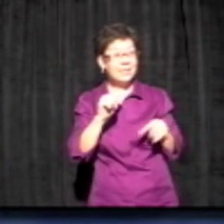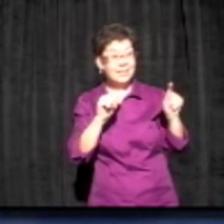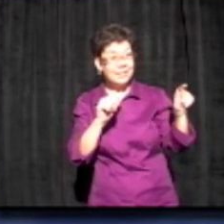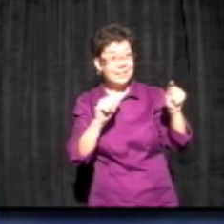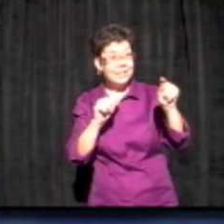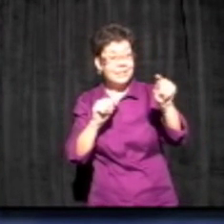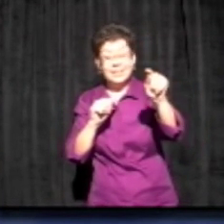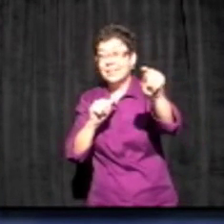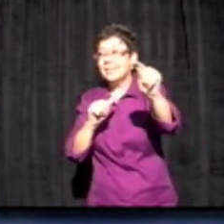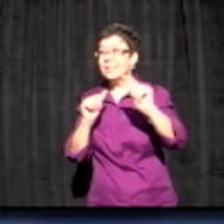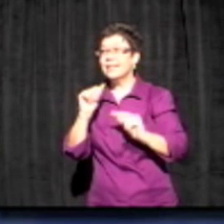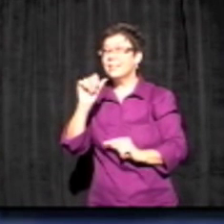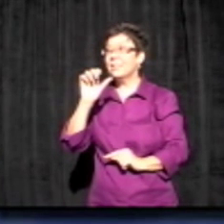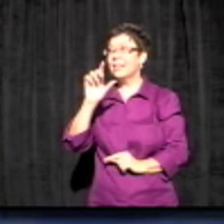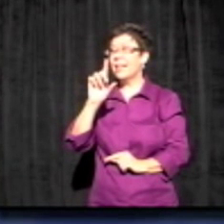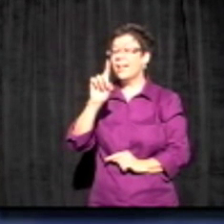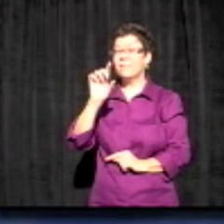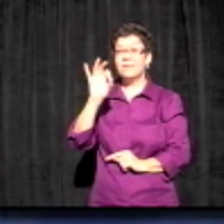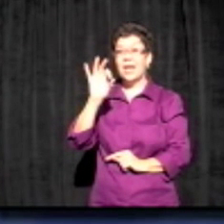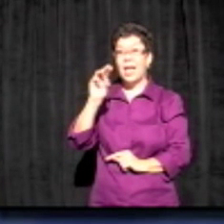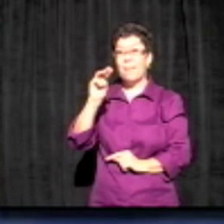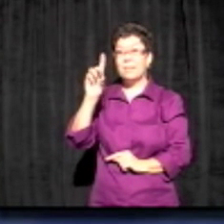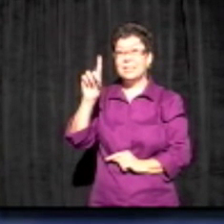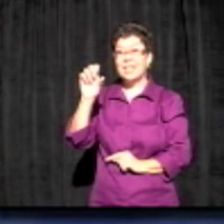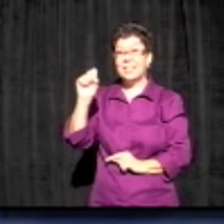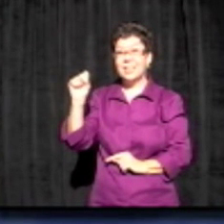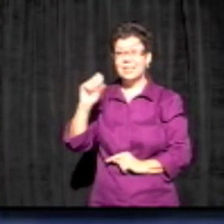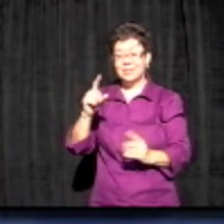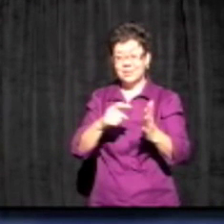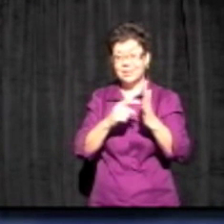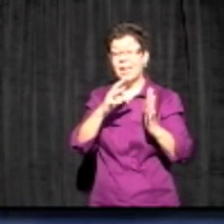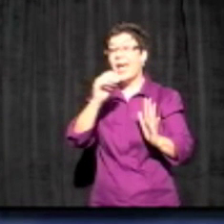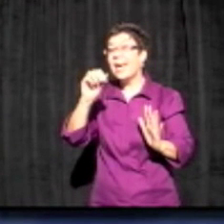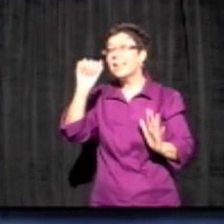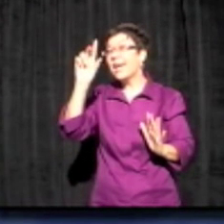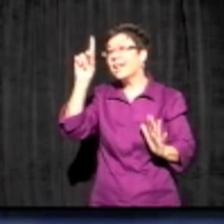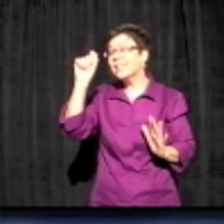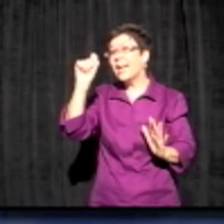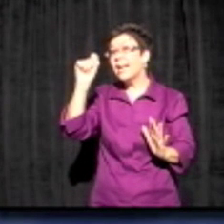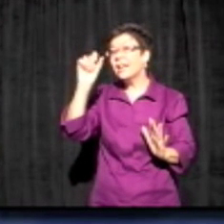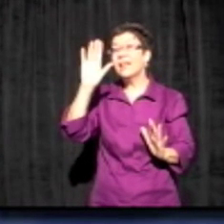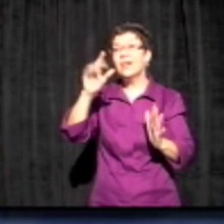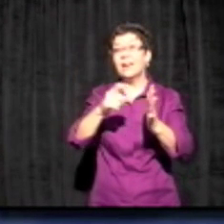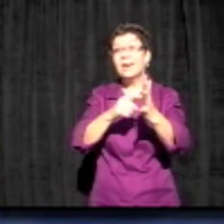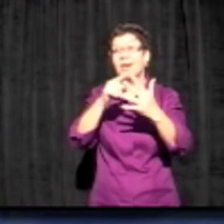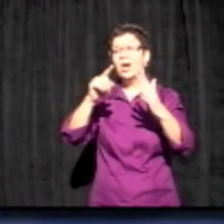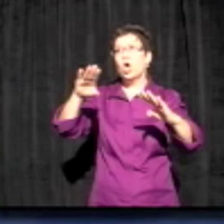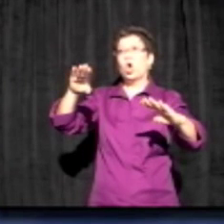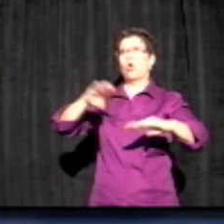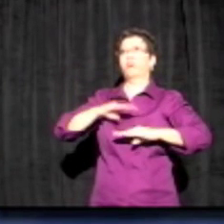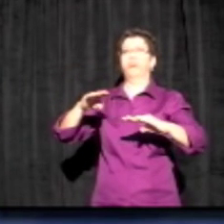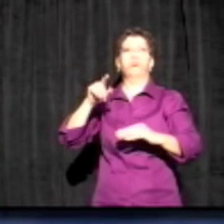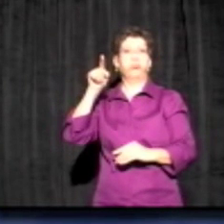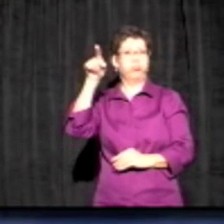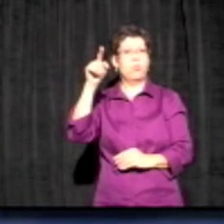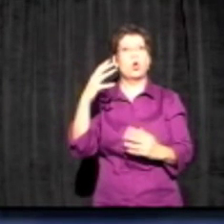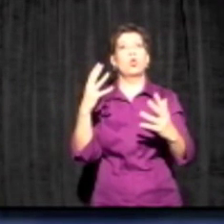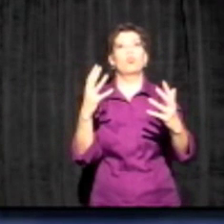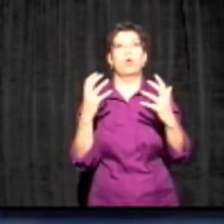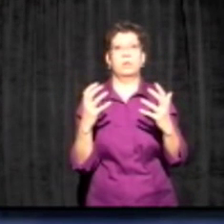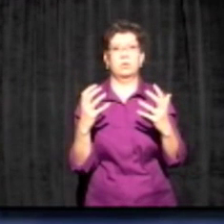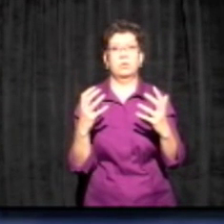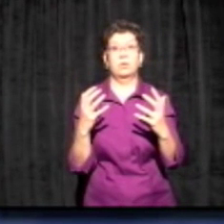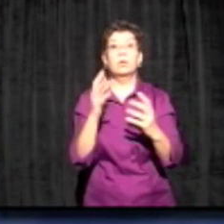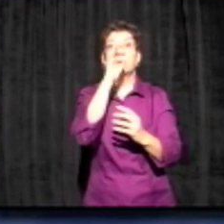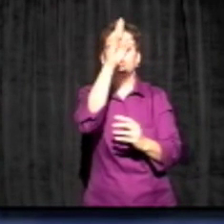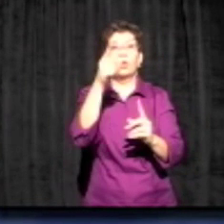FMVSS requirements and also exceed the Americans with Disabilities Act guidelines direct from